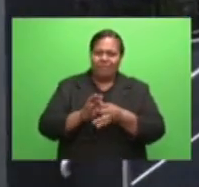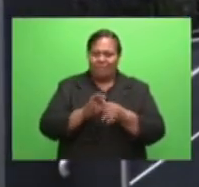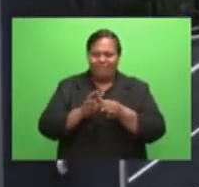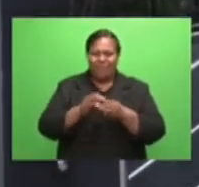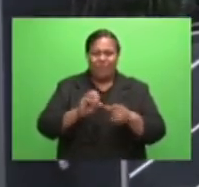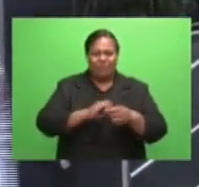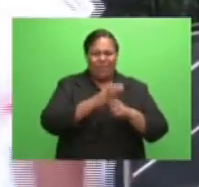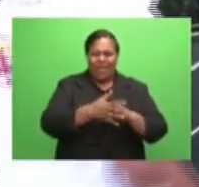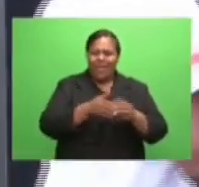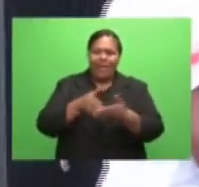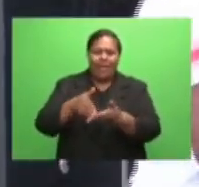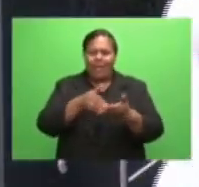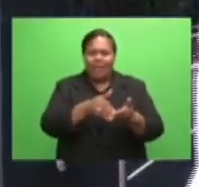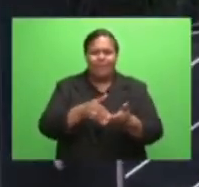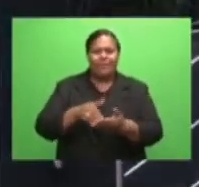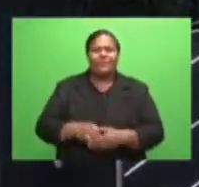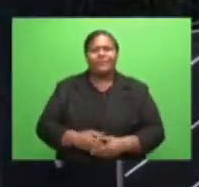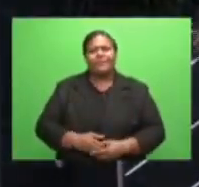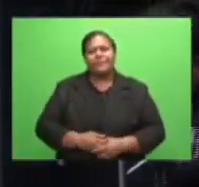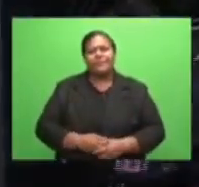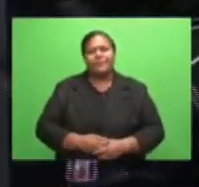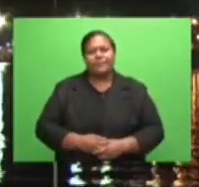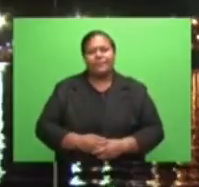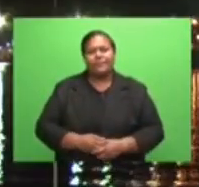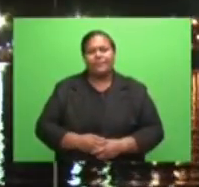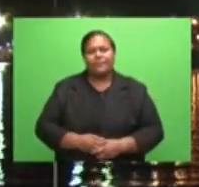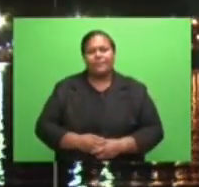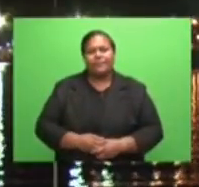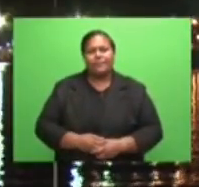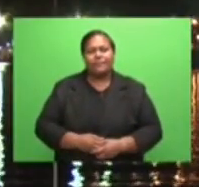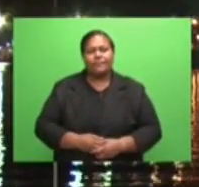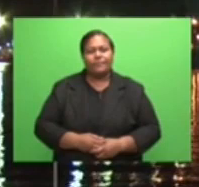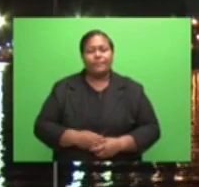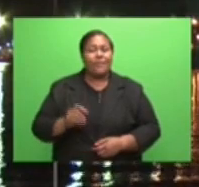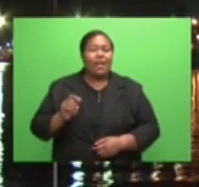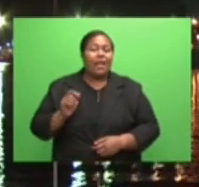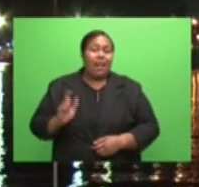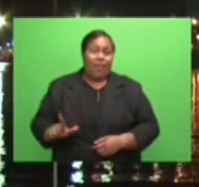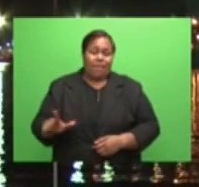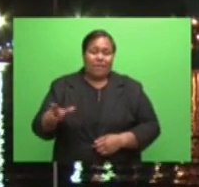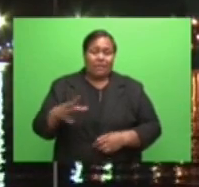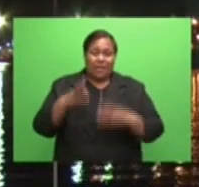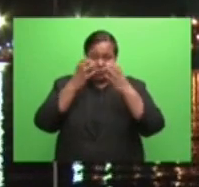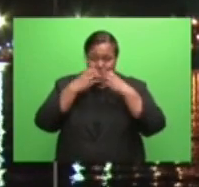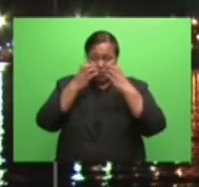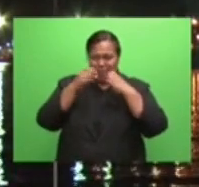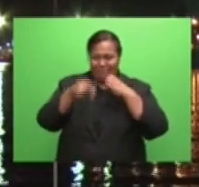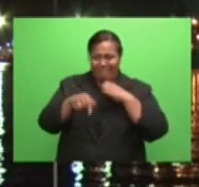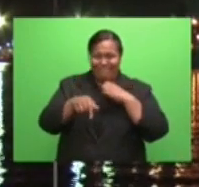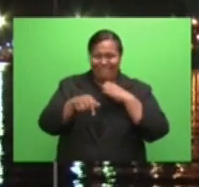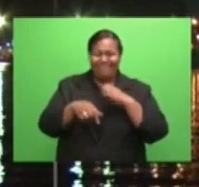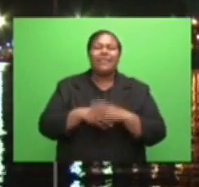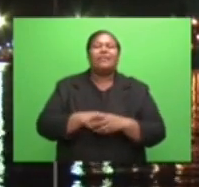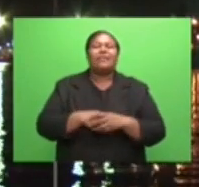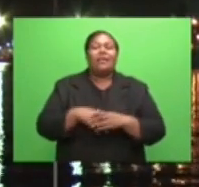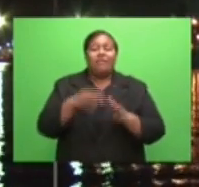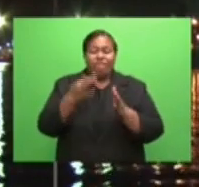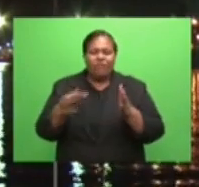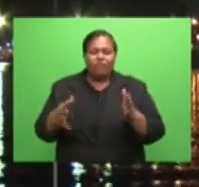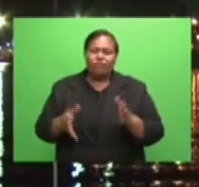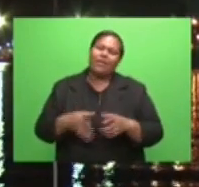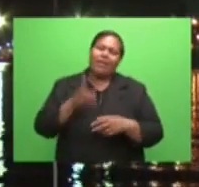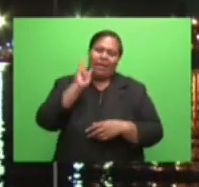difficulties. Koroi Tandolala, FBC News. The LABASA sugar mill resumed crushing this morning after taking a scheduled